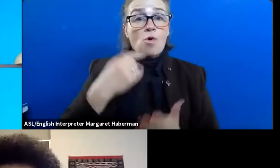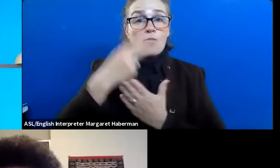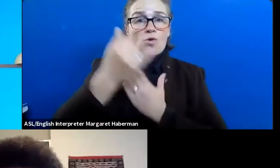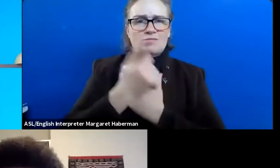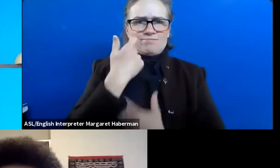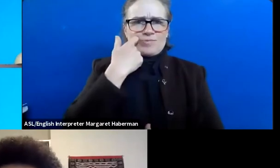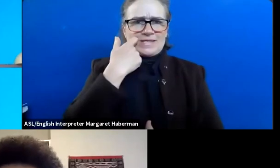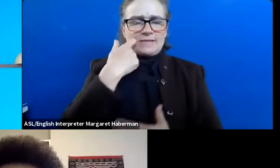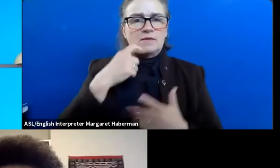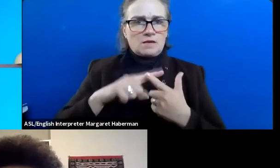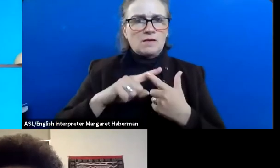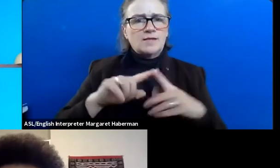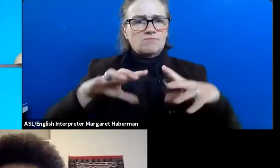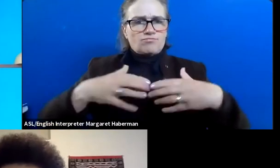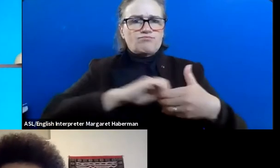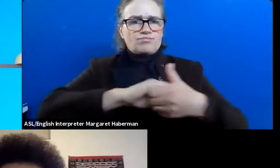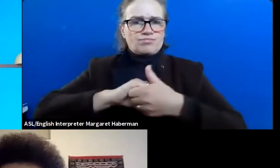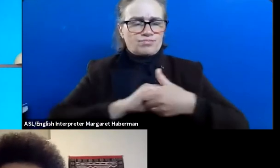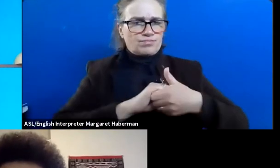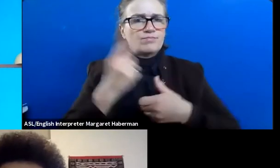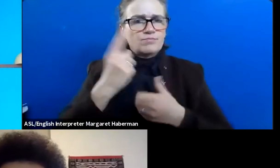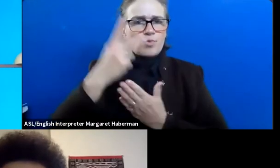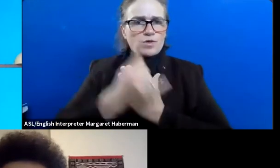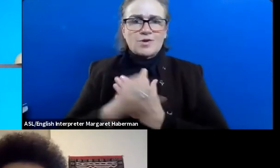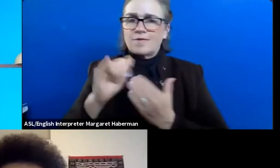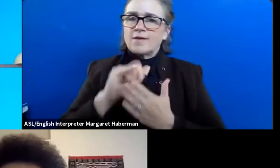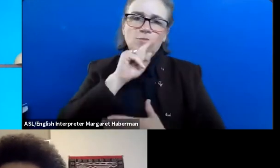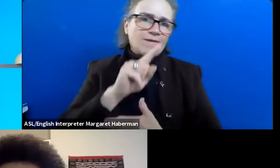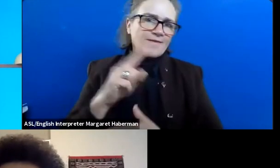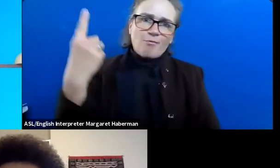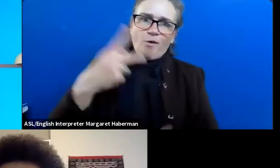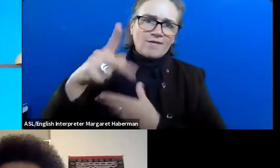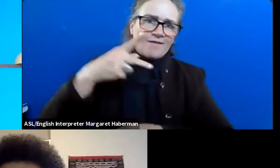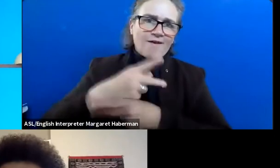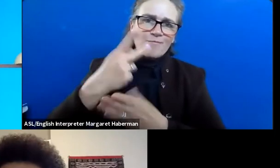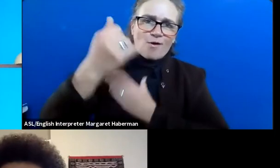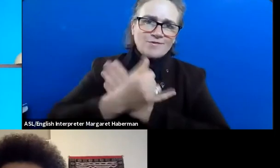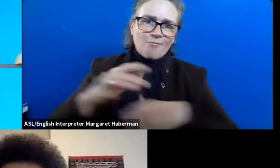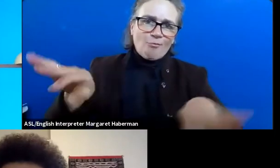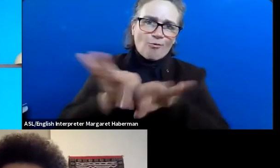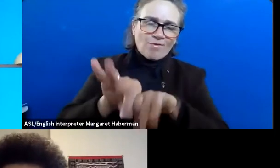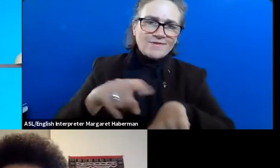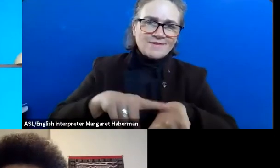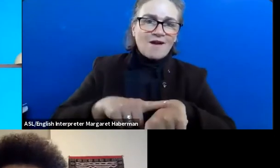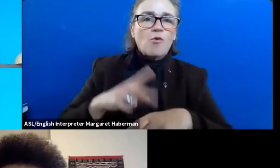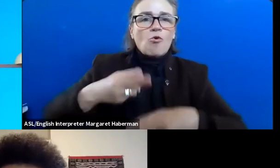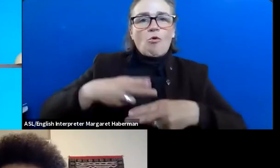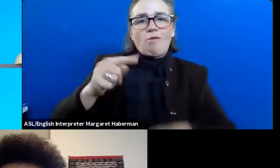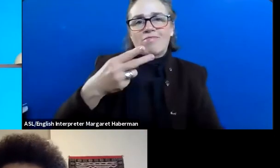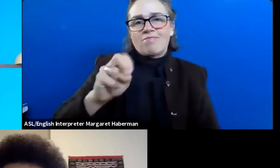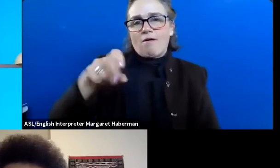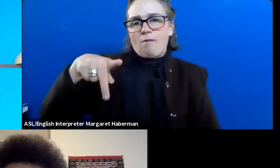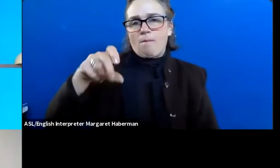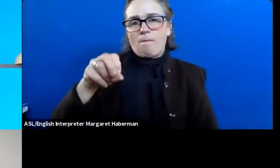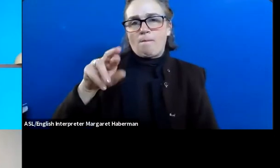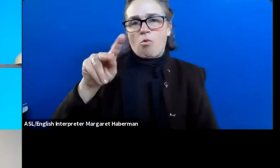a collective project, just the only kind that's worthwhile, is called the Portal Project. And